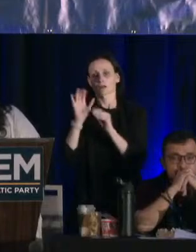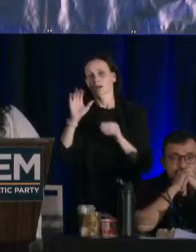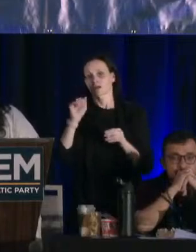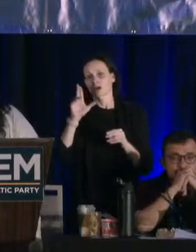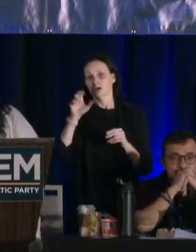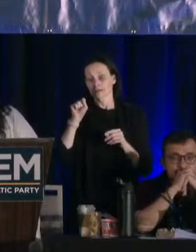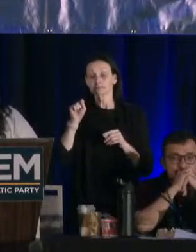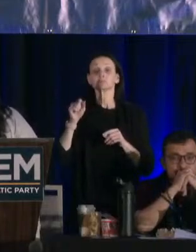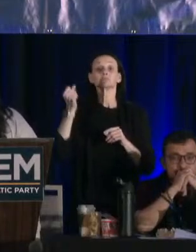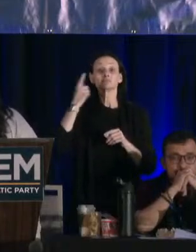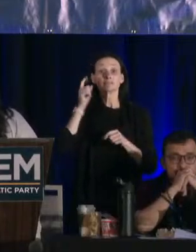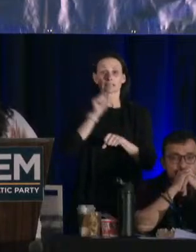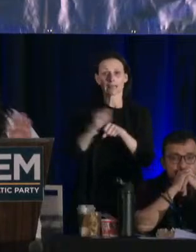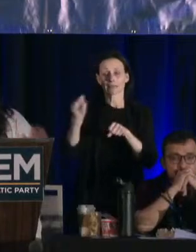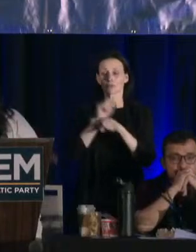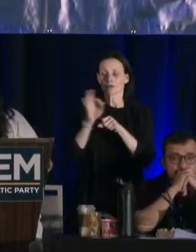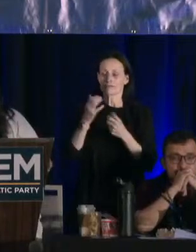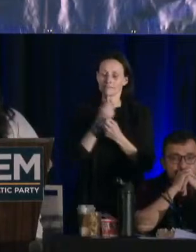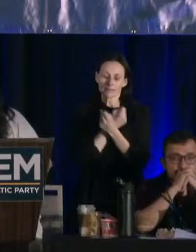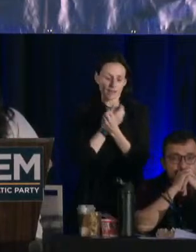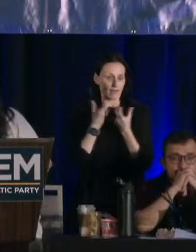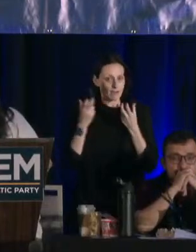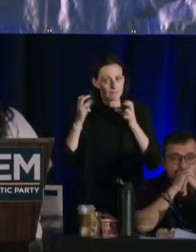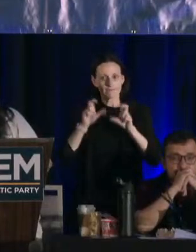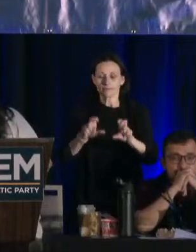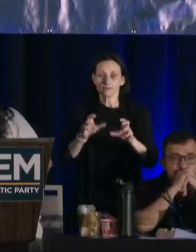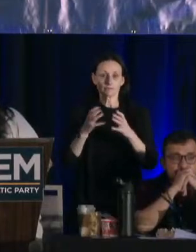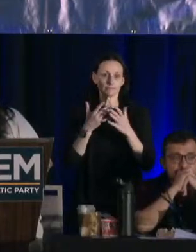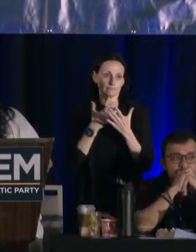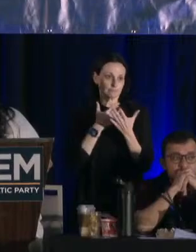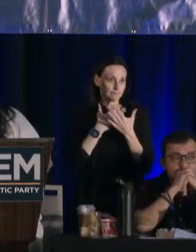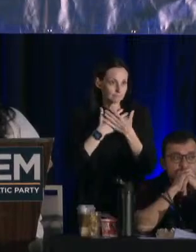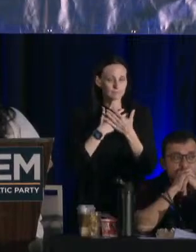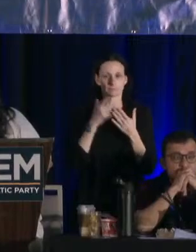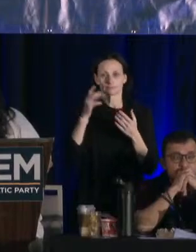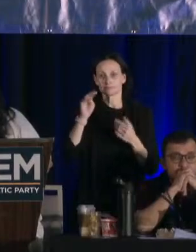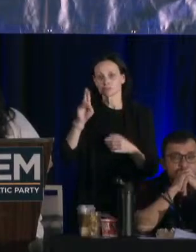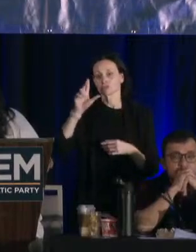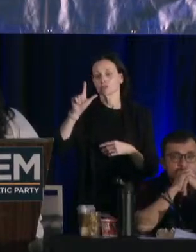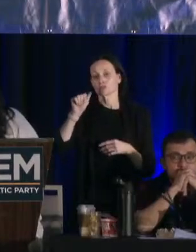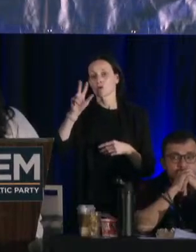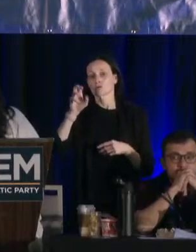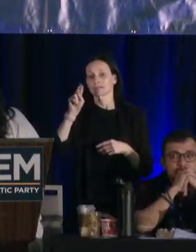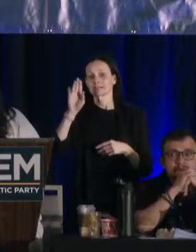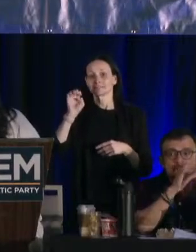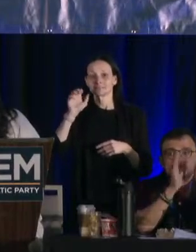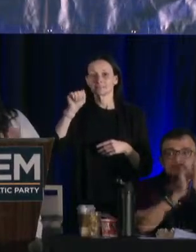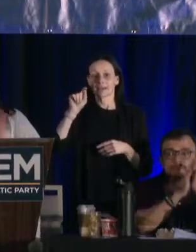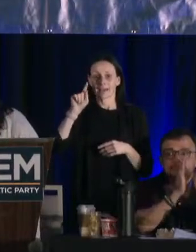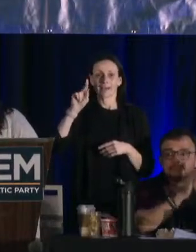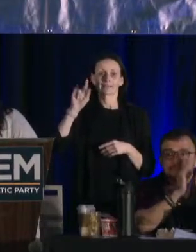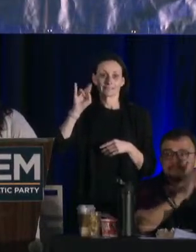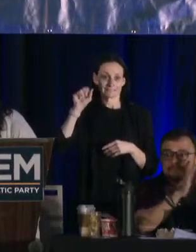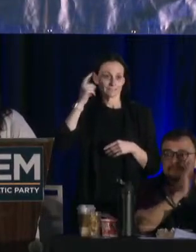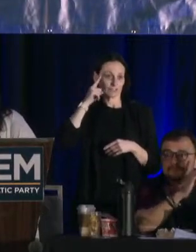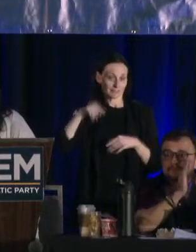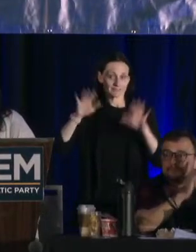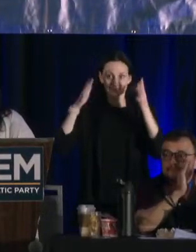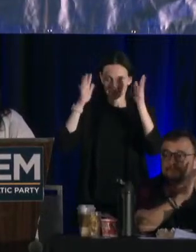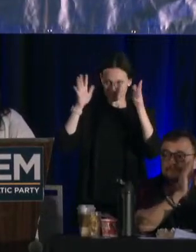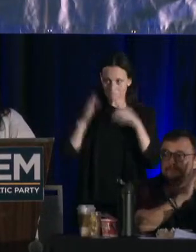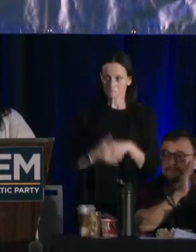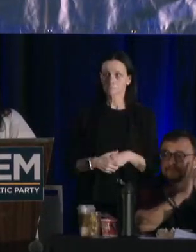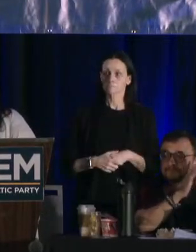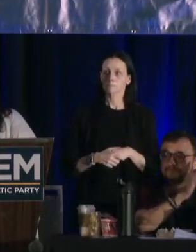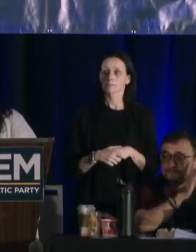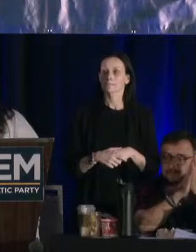this is a labor of love, and I think a lot of credit goes to Mr. Lawrence Zaxton for this. Yes.